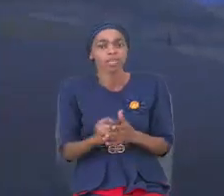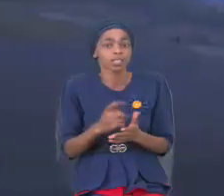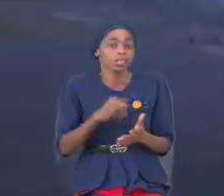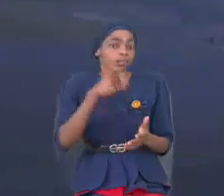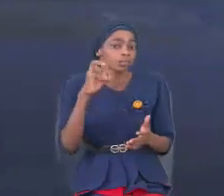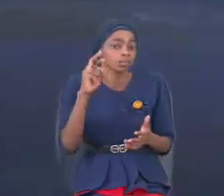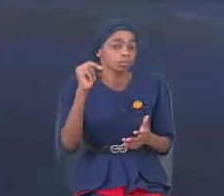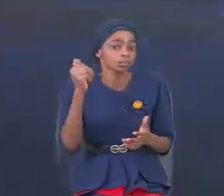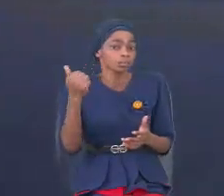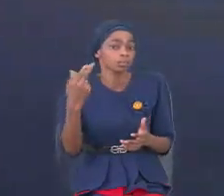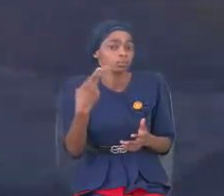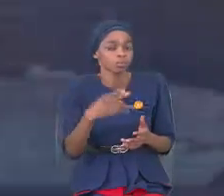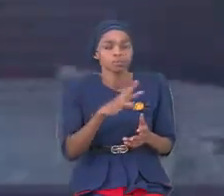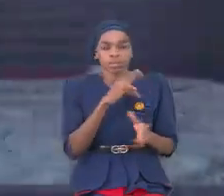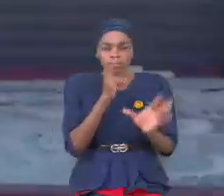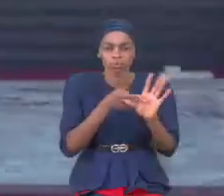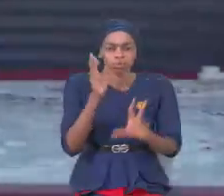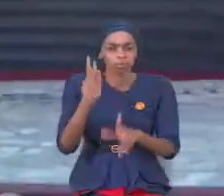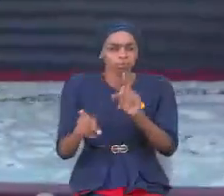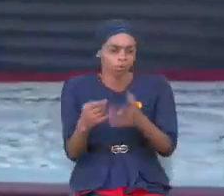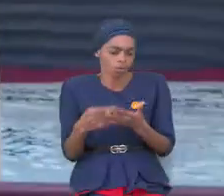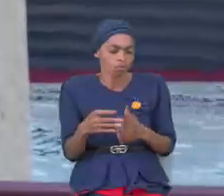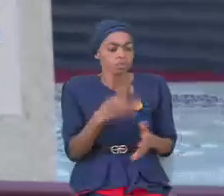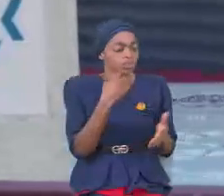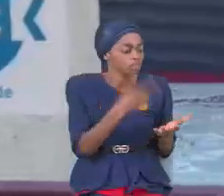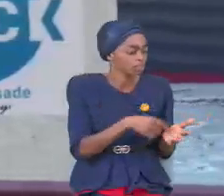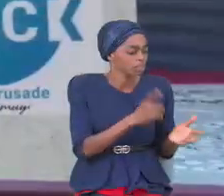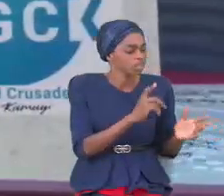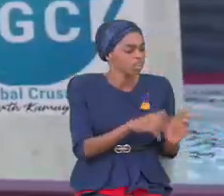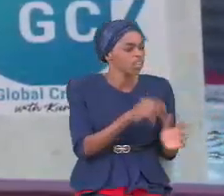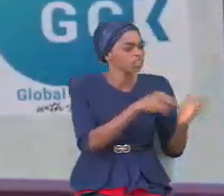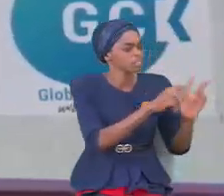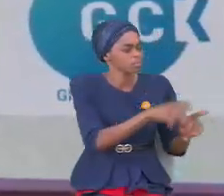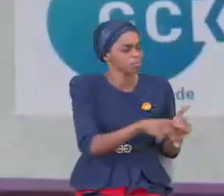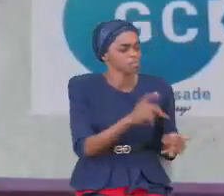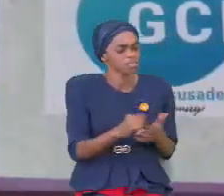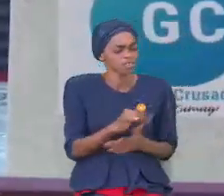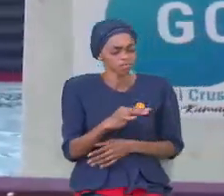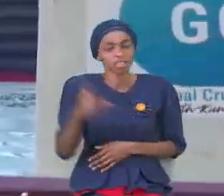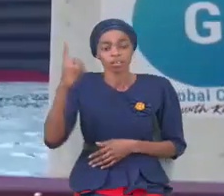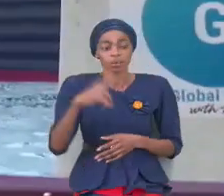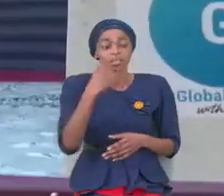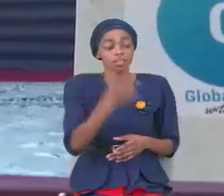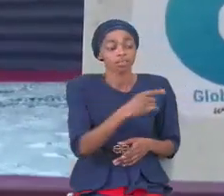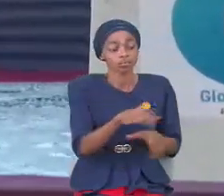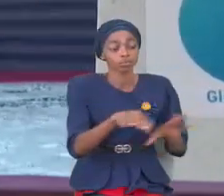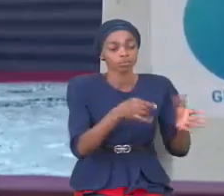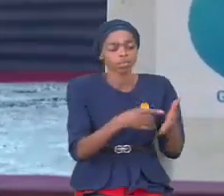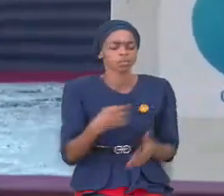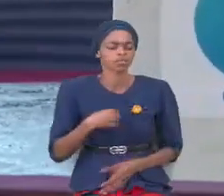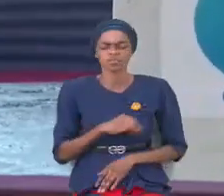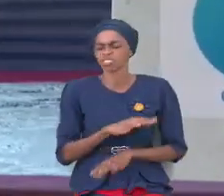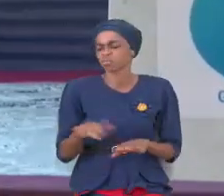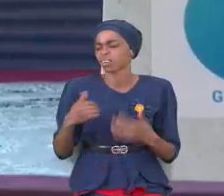might have referred to others that God has said, do this, and they said, no, they don't have chance for God, they won't do that. And God left them